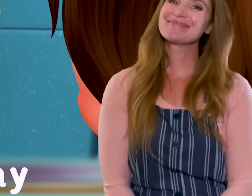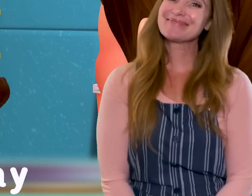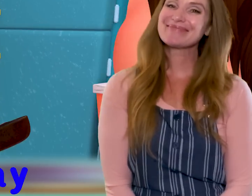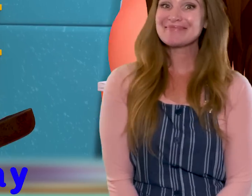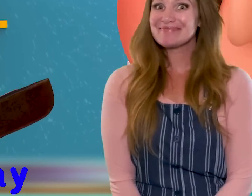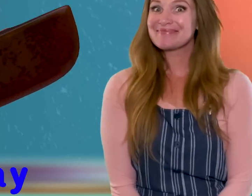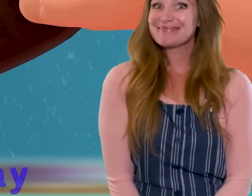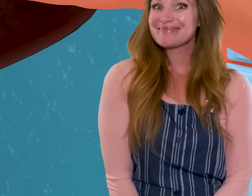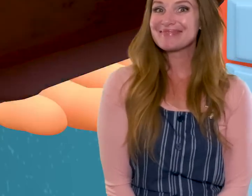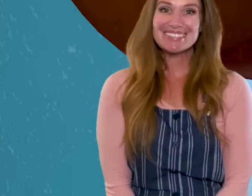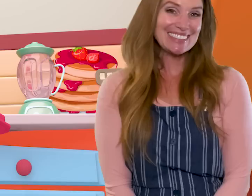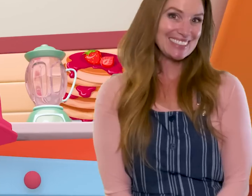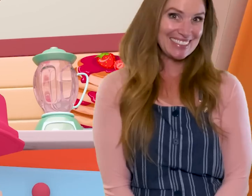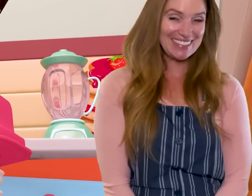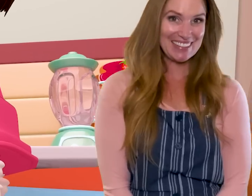Day